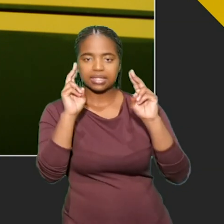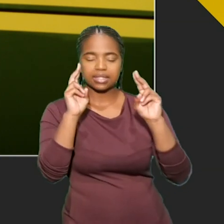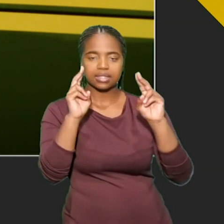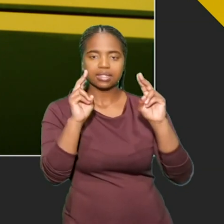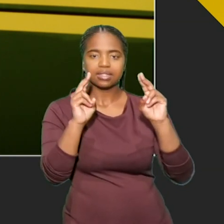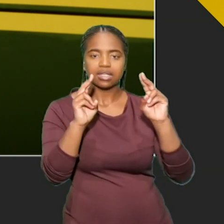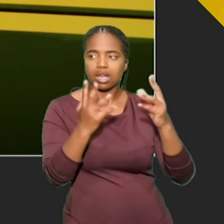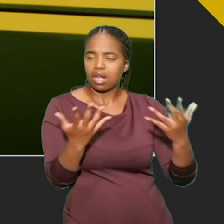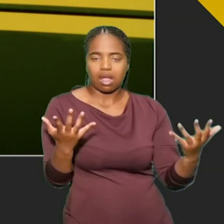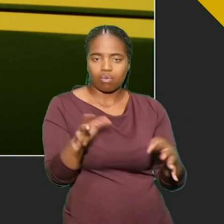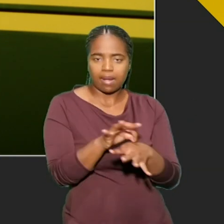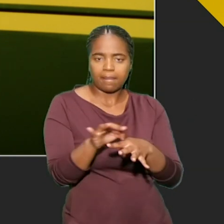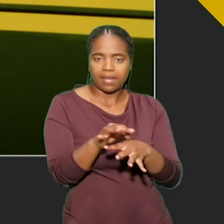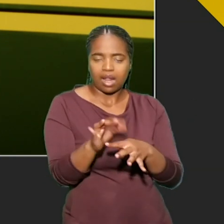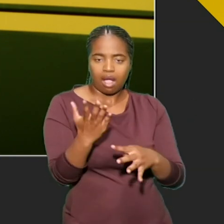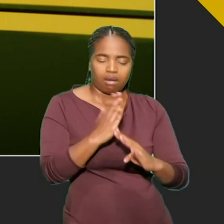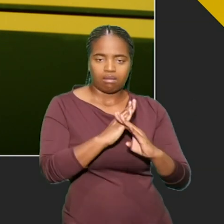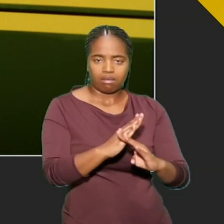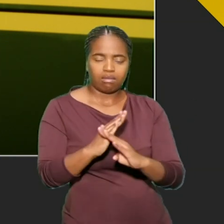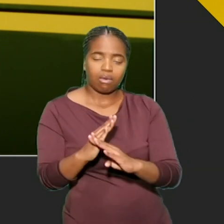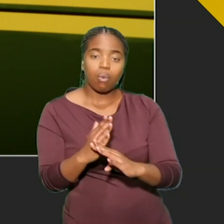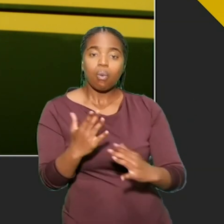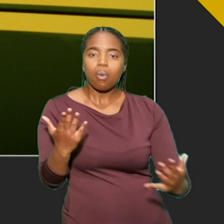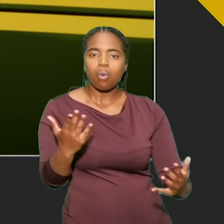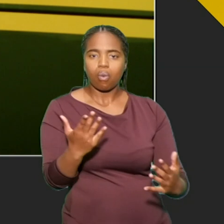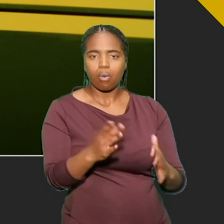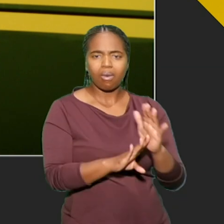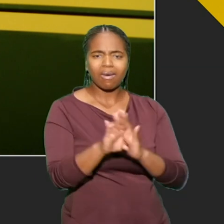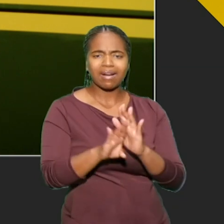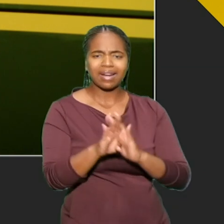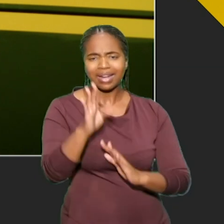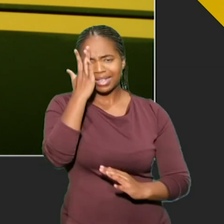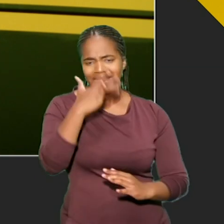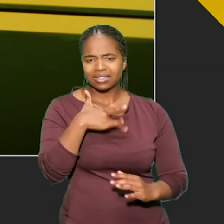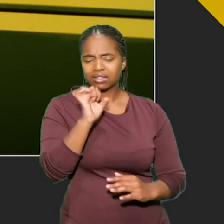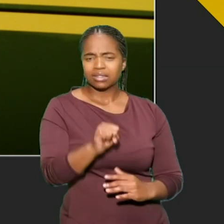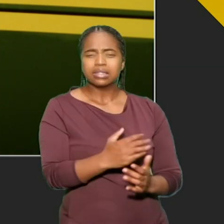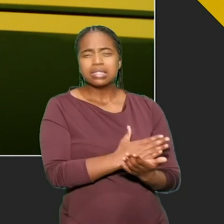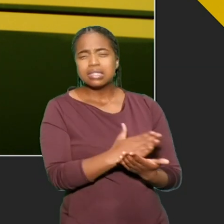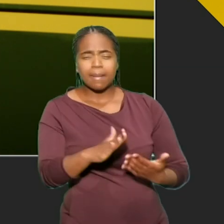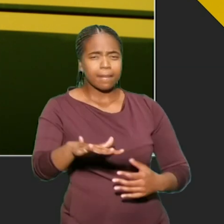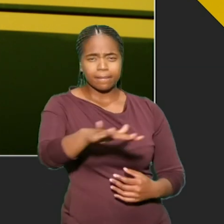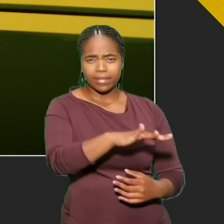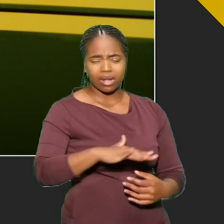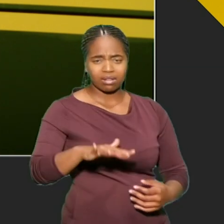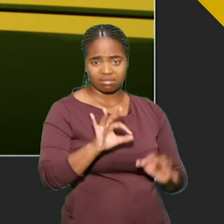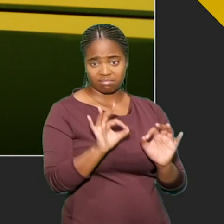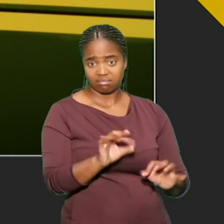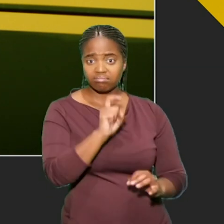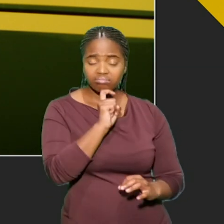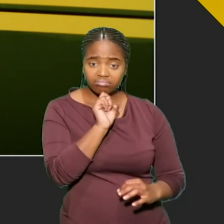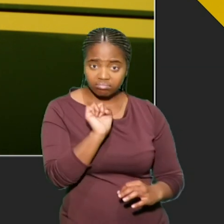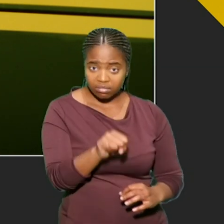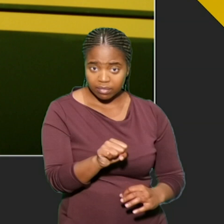that planning prevent or even promote these increase of diseases? Because I mean, certain places are not conducive, for example, in